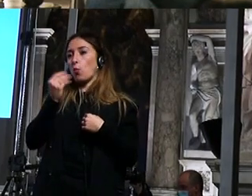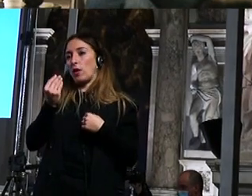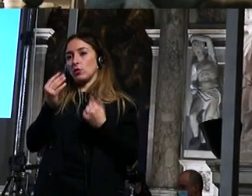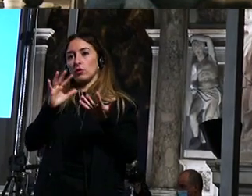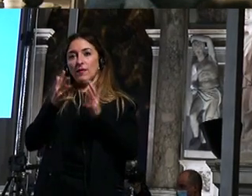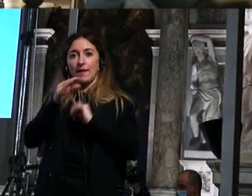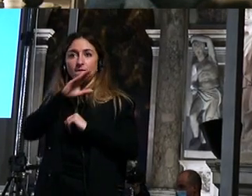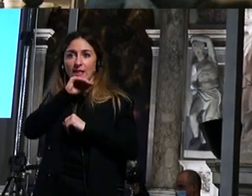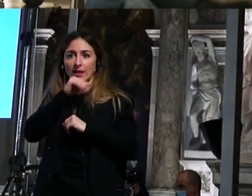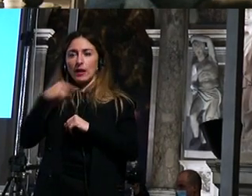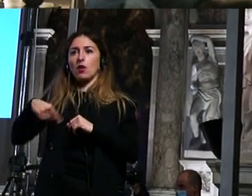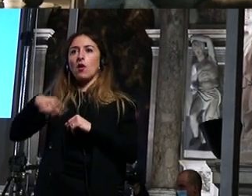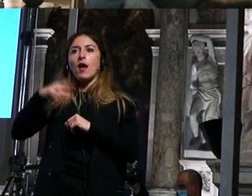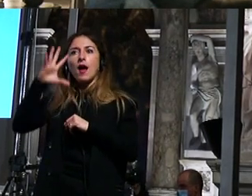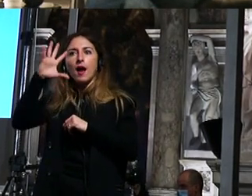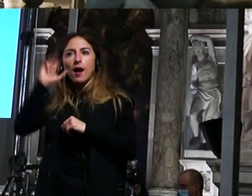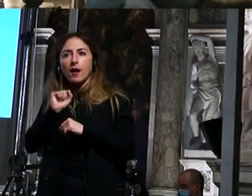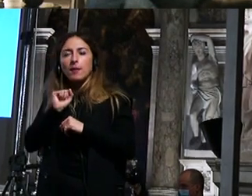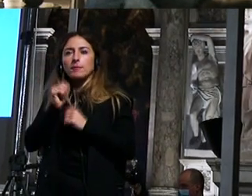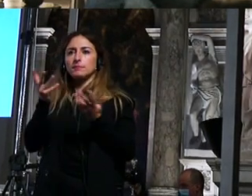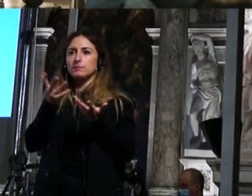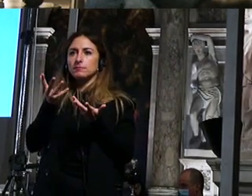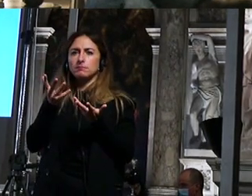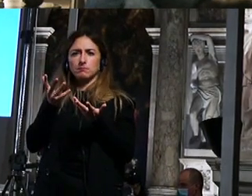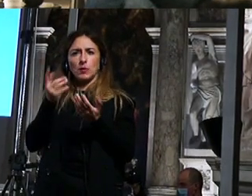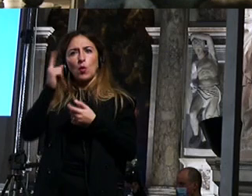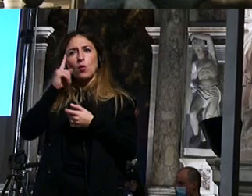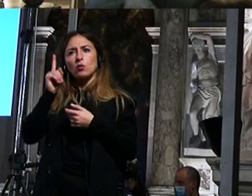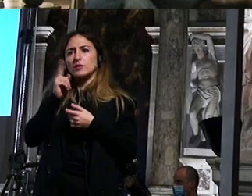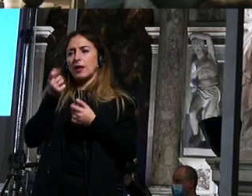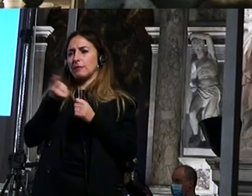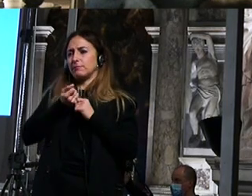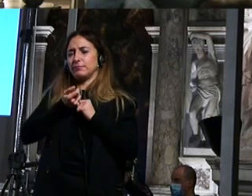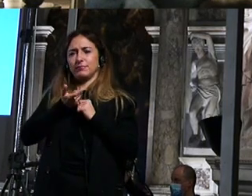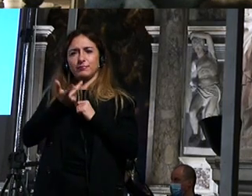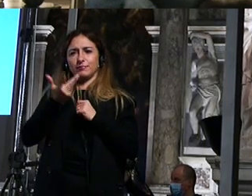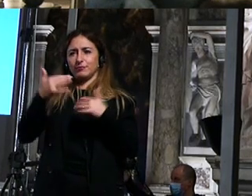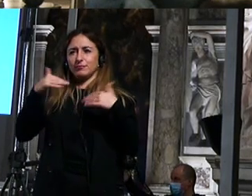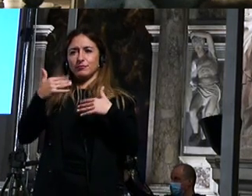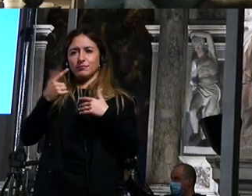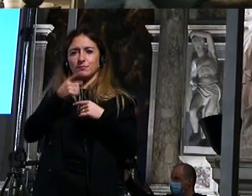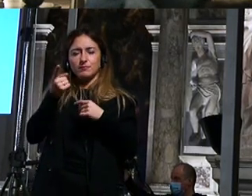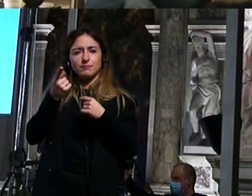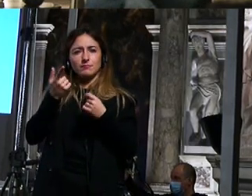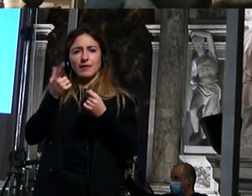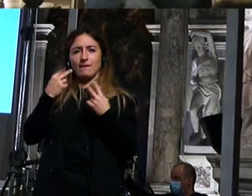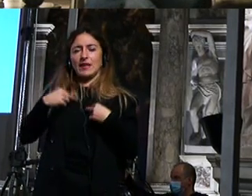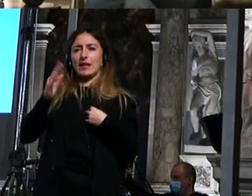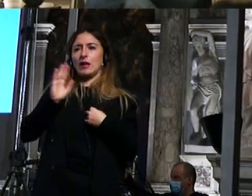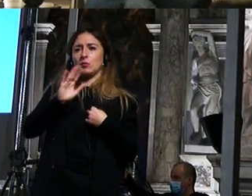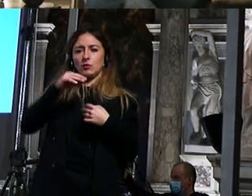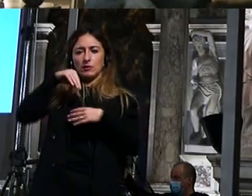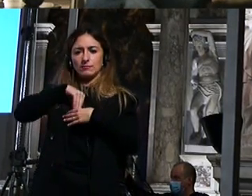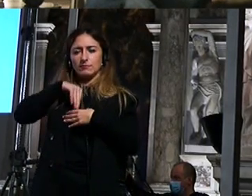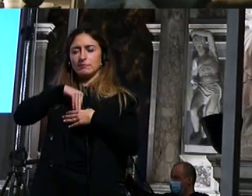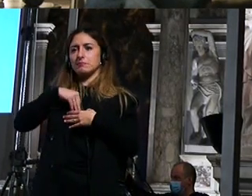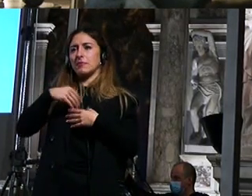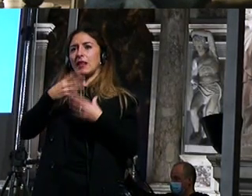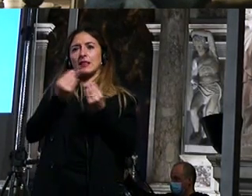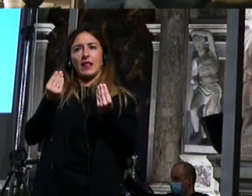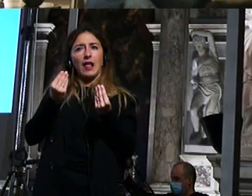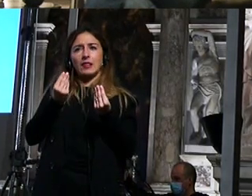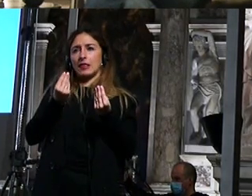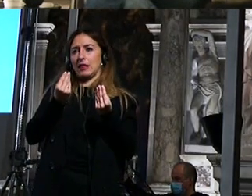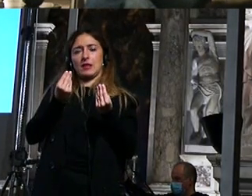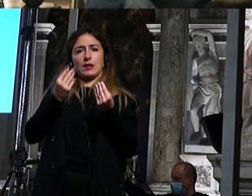know, whole parts of their being that were kept in the dark because they were only our parents rather than